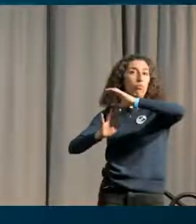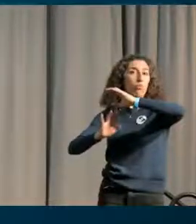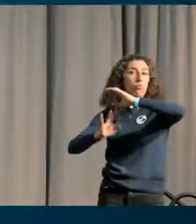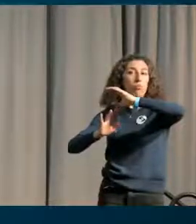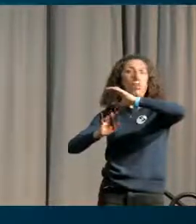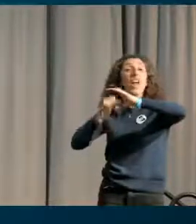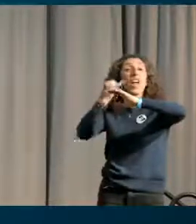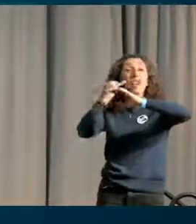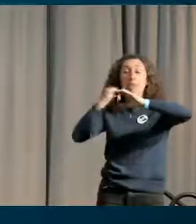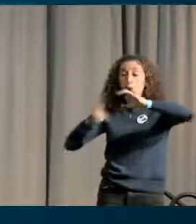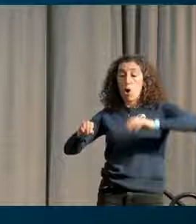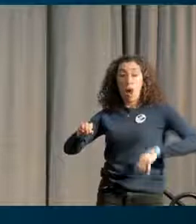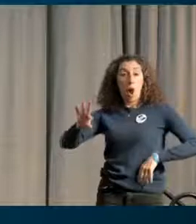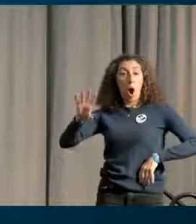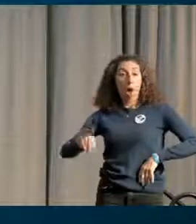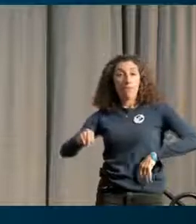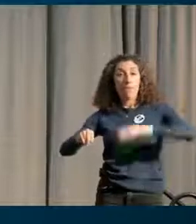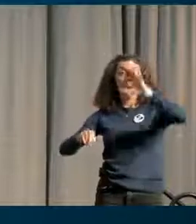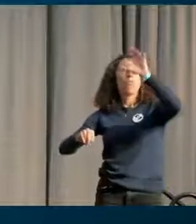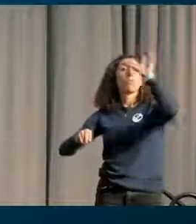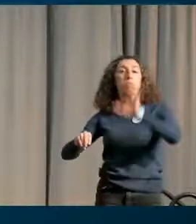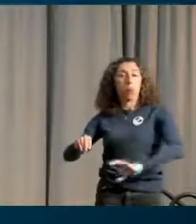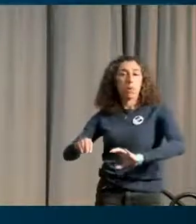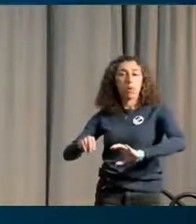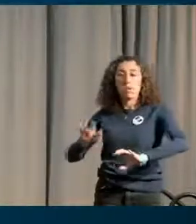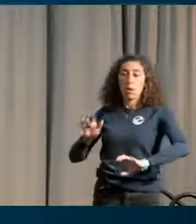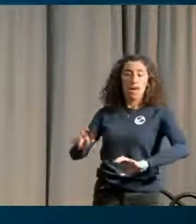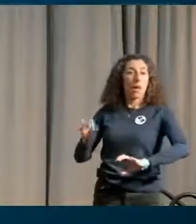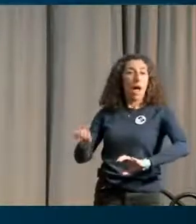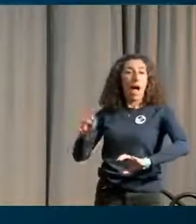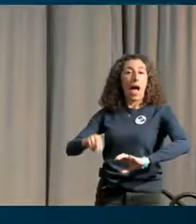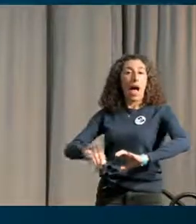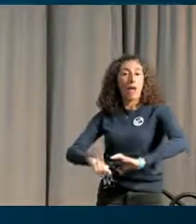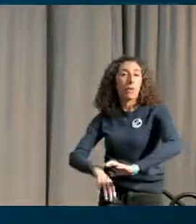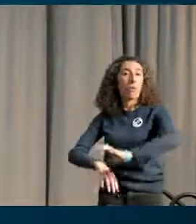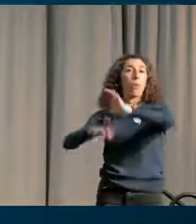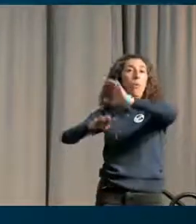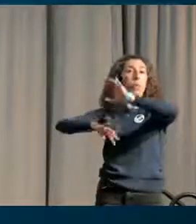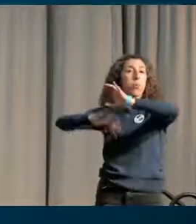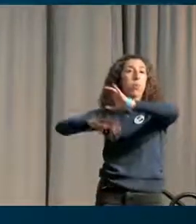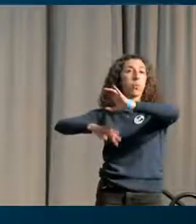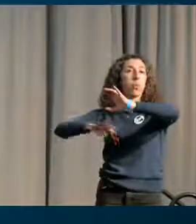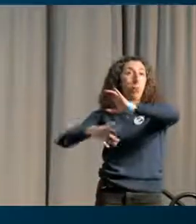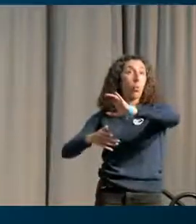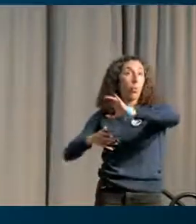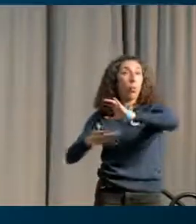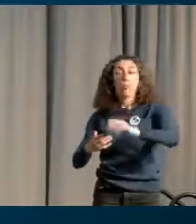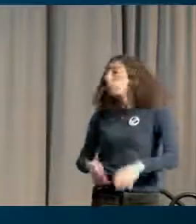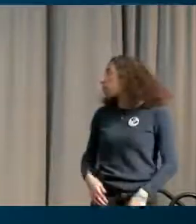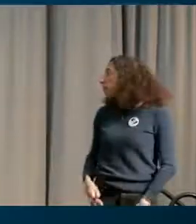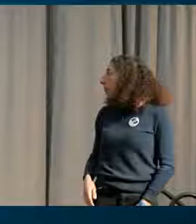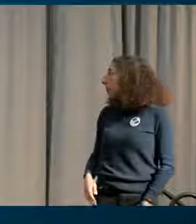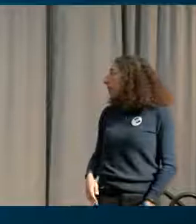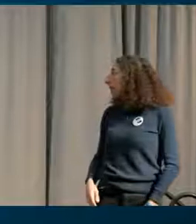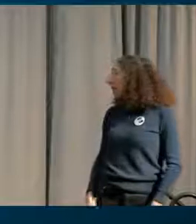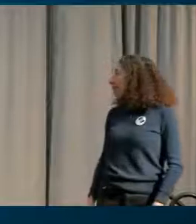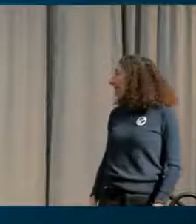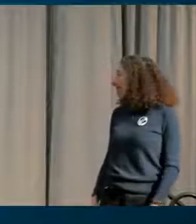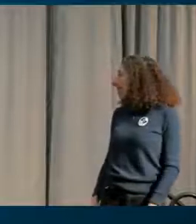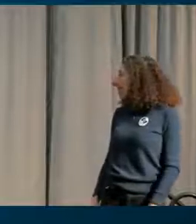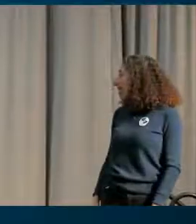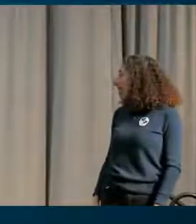hold them in place and to keep them flying. So I can demonstrate this with something else too. Let me reduce these and see if I can grab